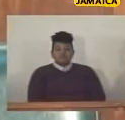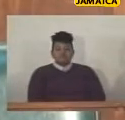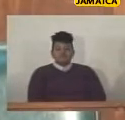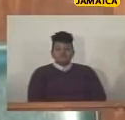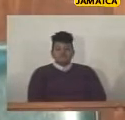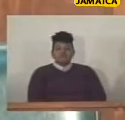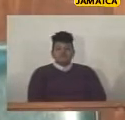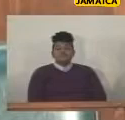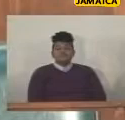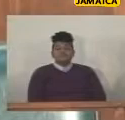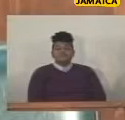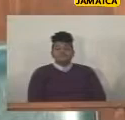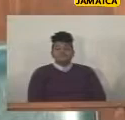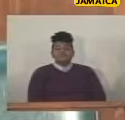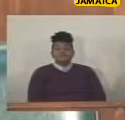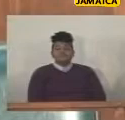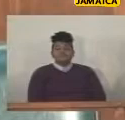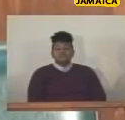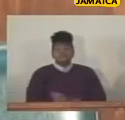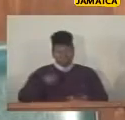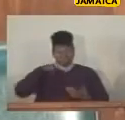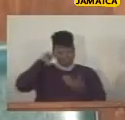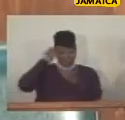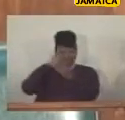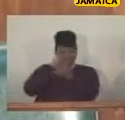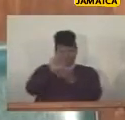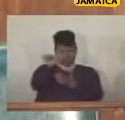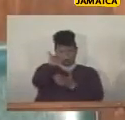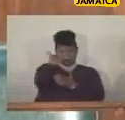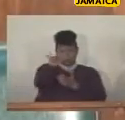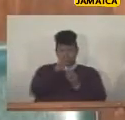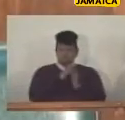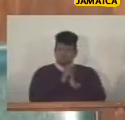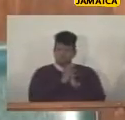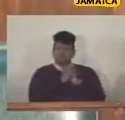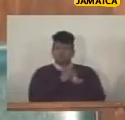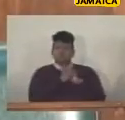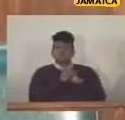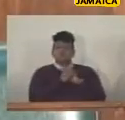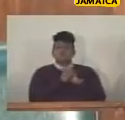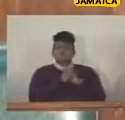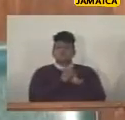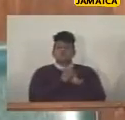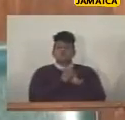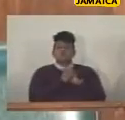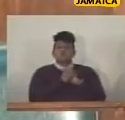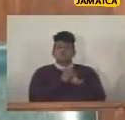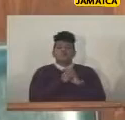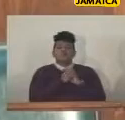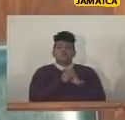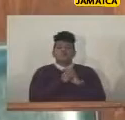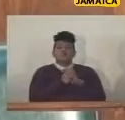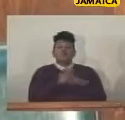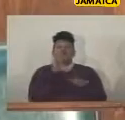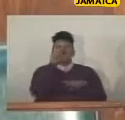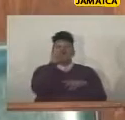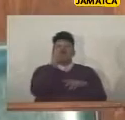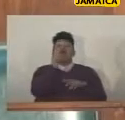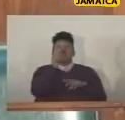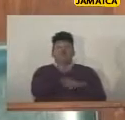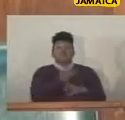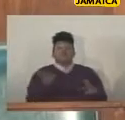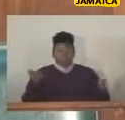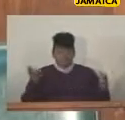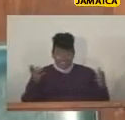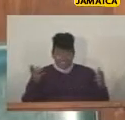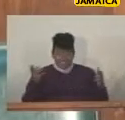And I believe also that one of the failings we have had